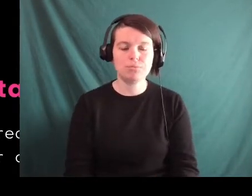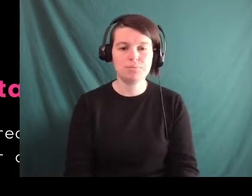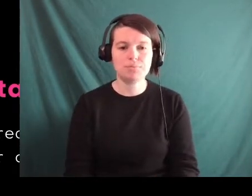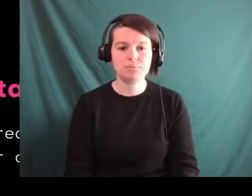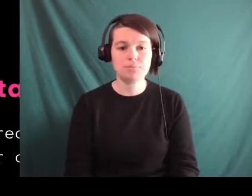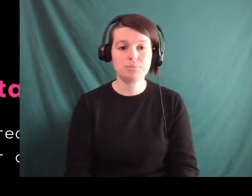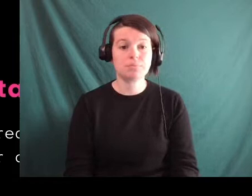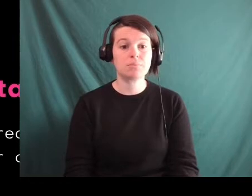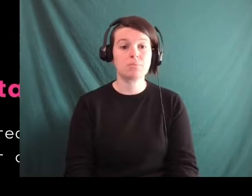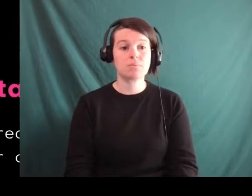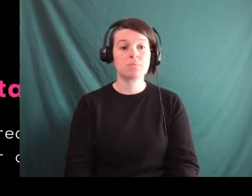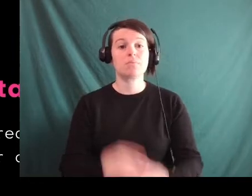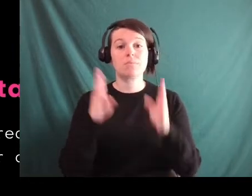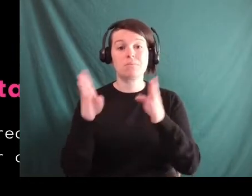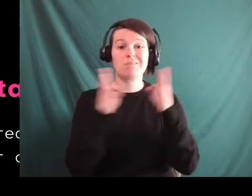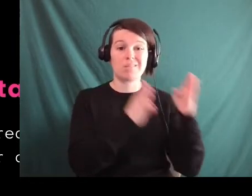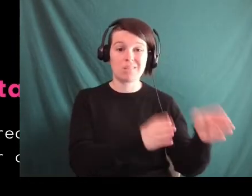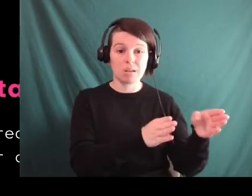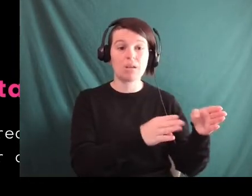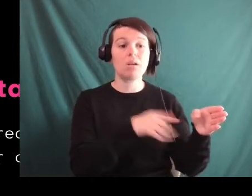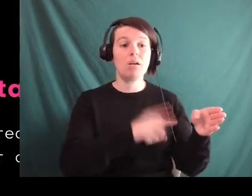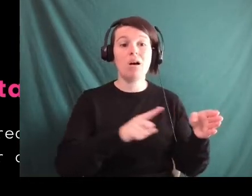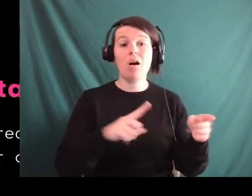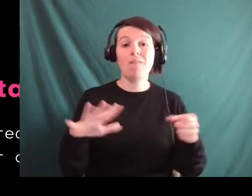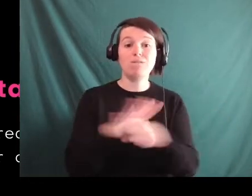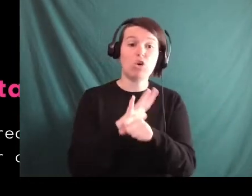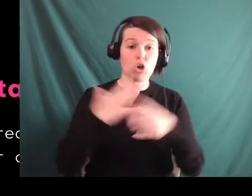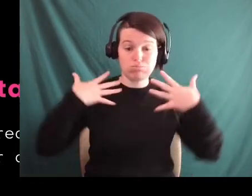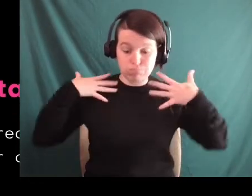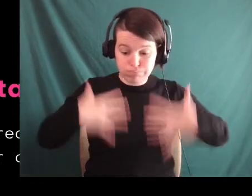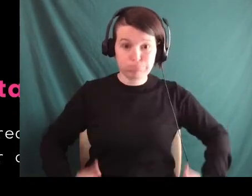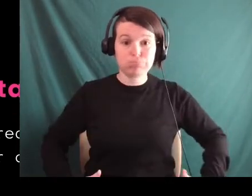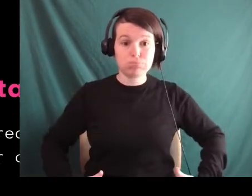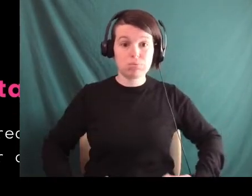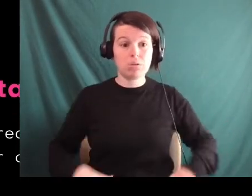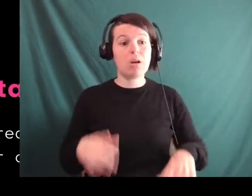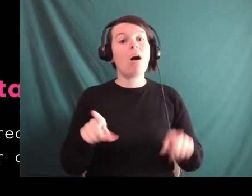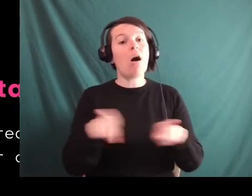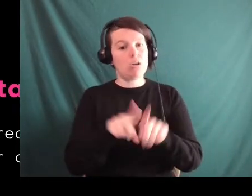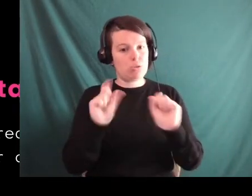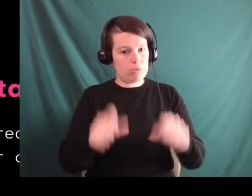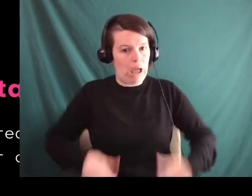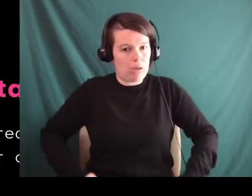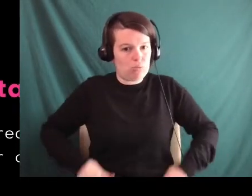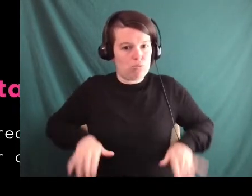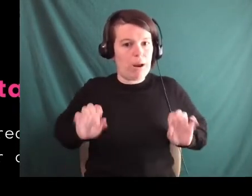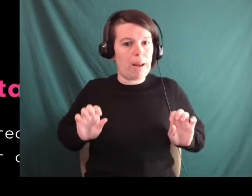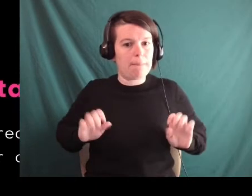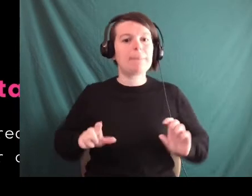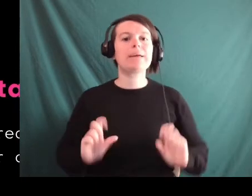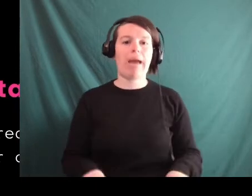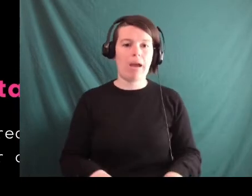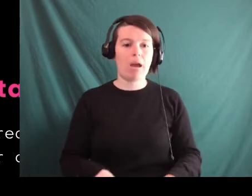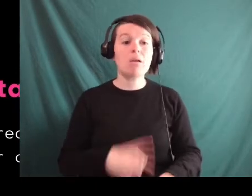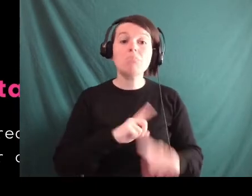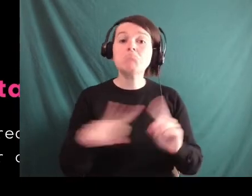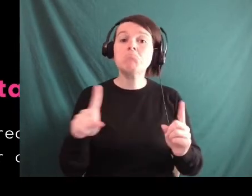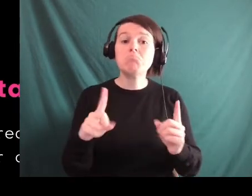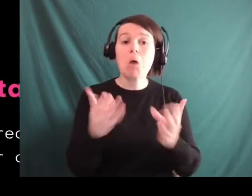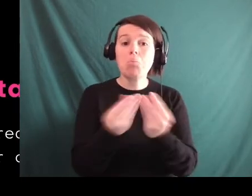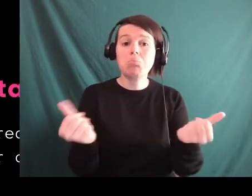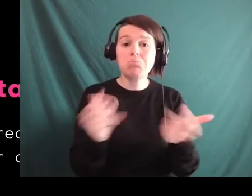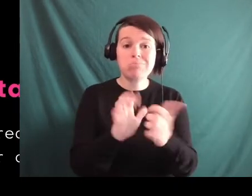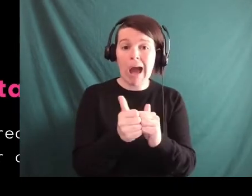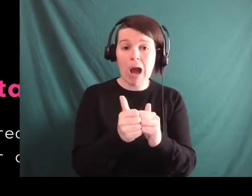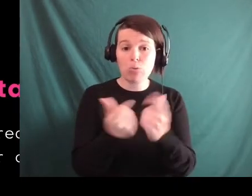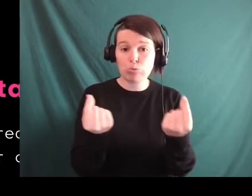Okay, moving on to full tank binders. They can also ride up, but this issue is solved a little bit easier